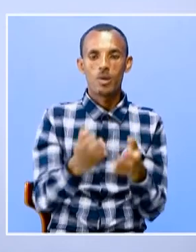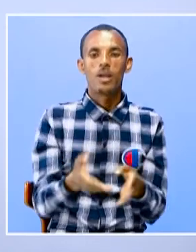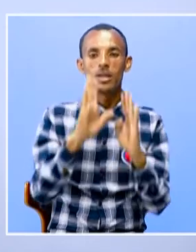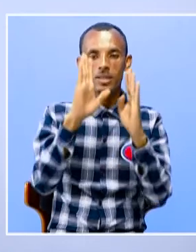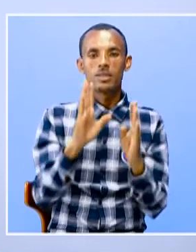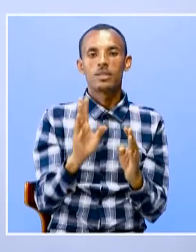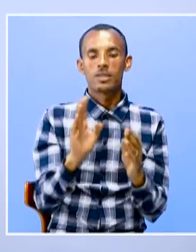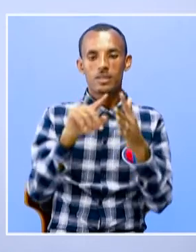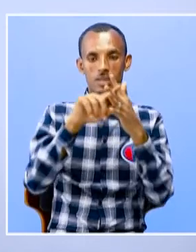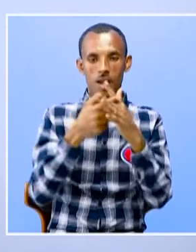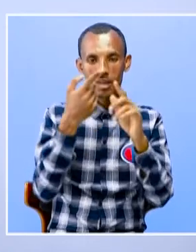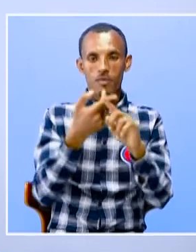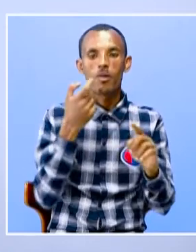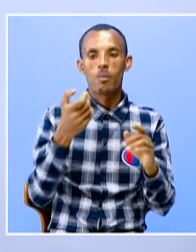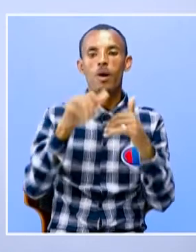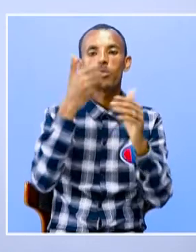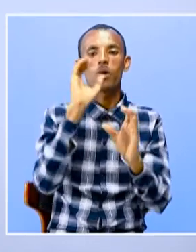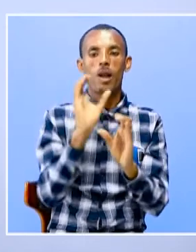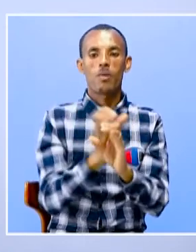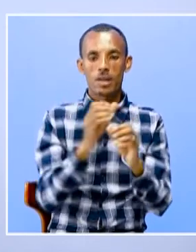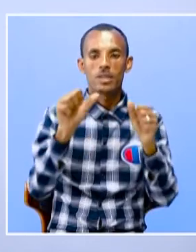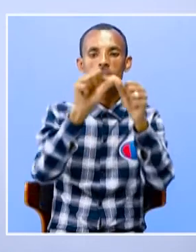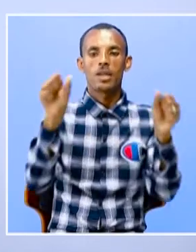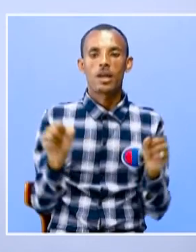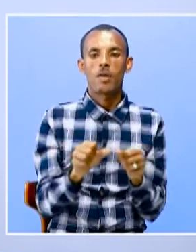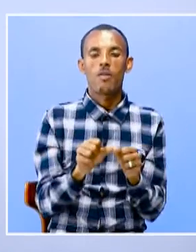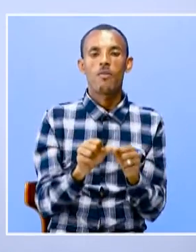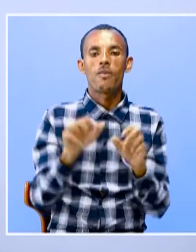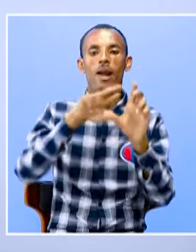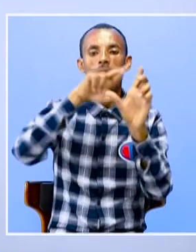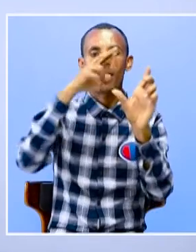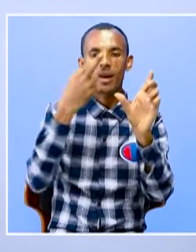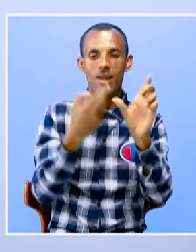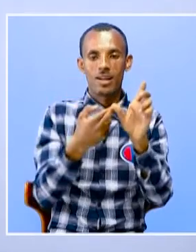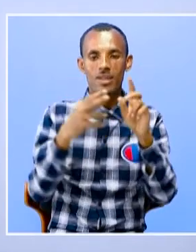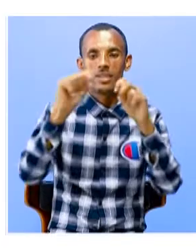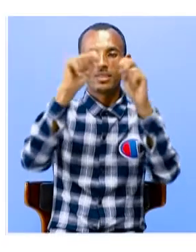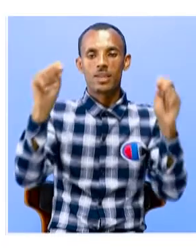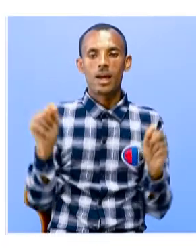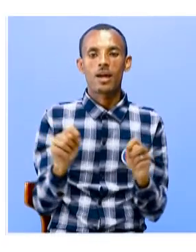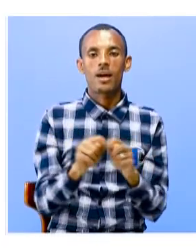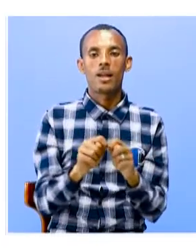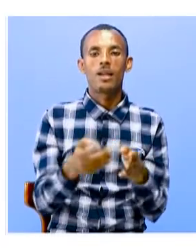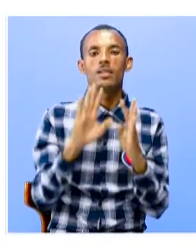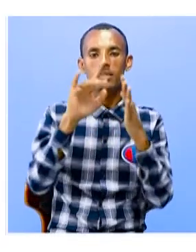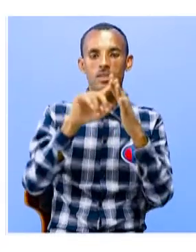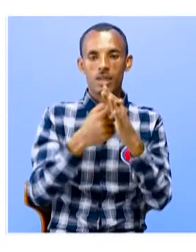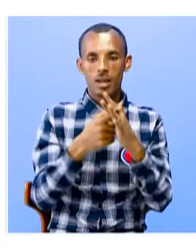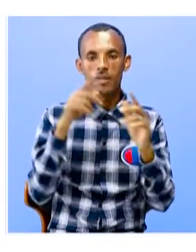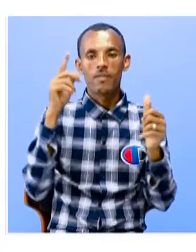start from how to calculate the area of right angle triangle. Let's start from first one,